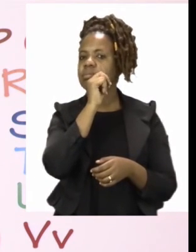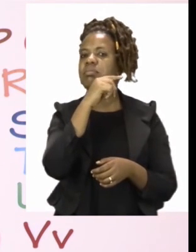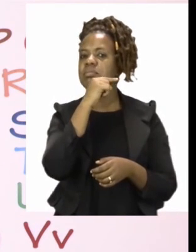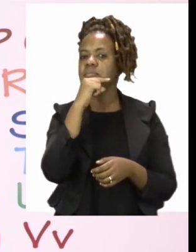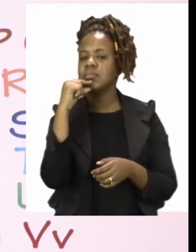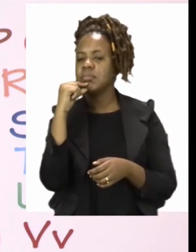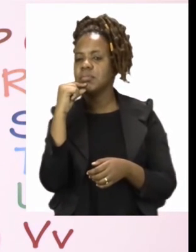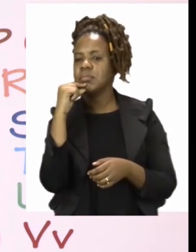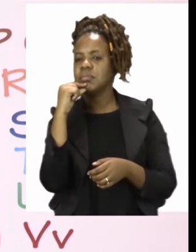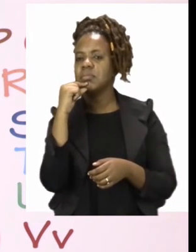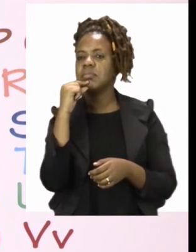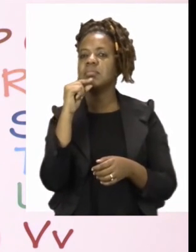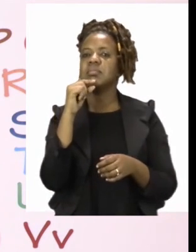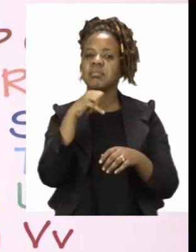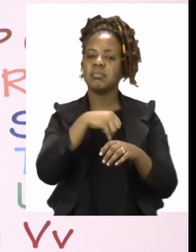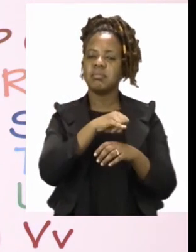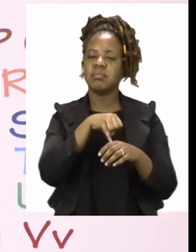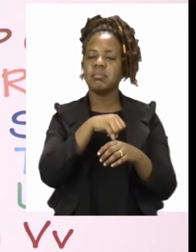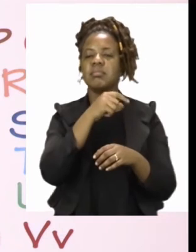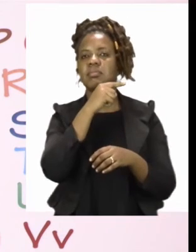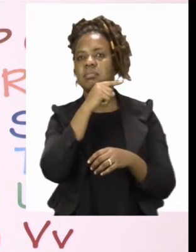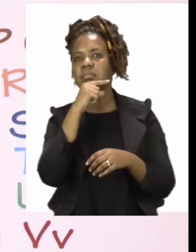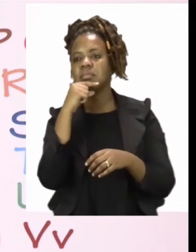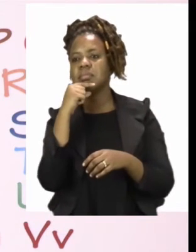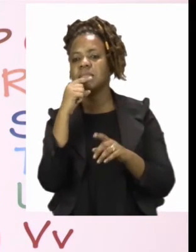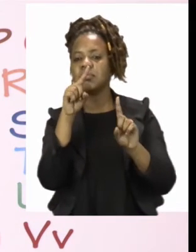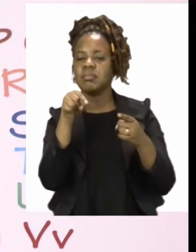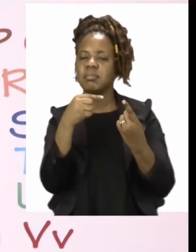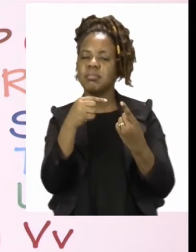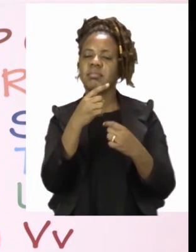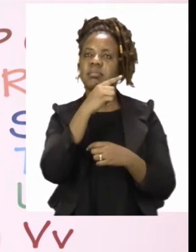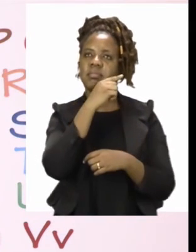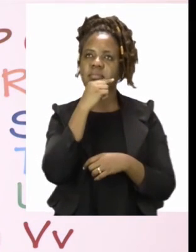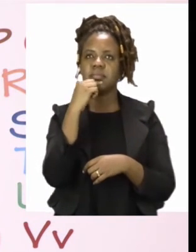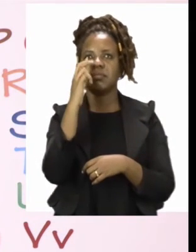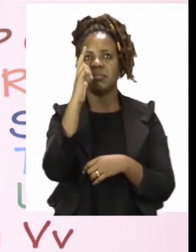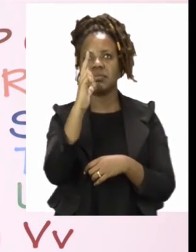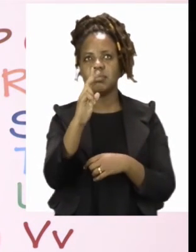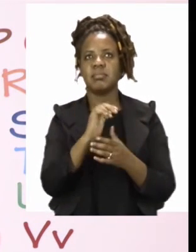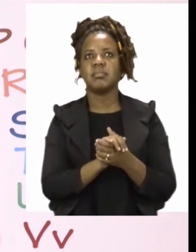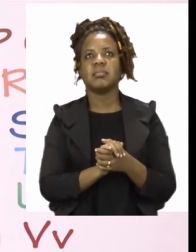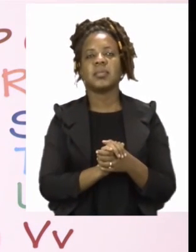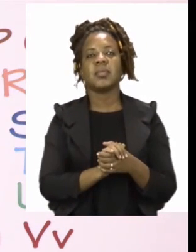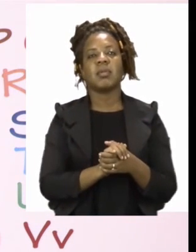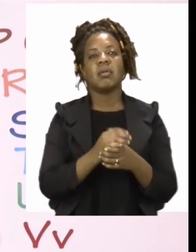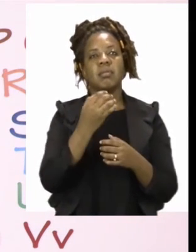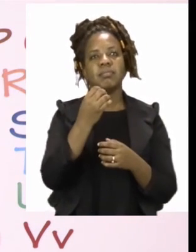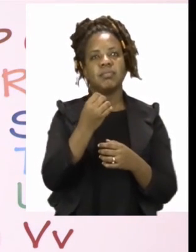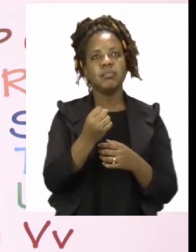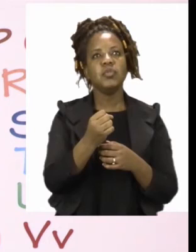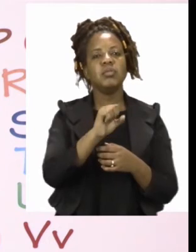So we have singular nouns where it's only one thing